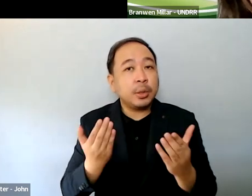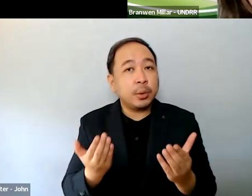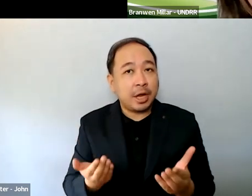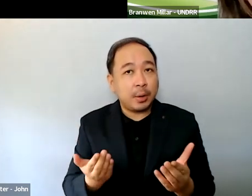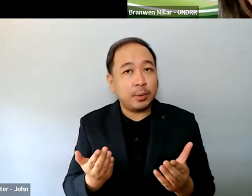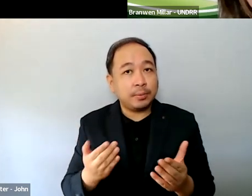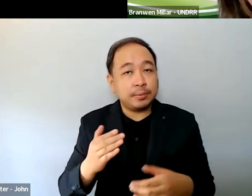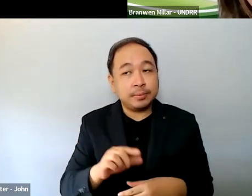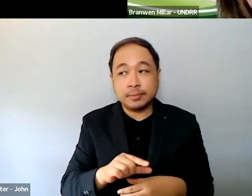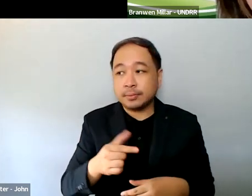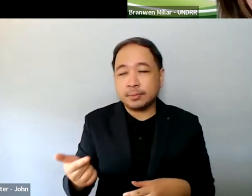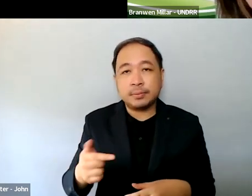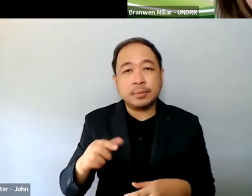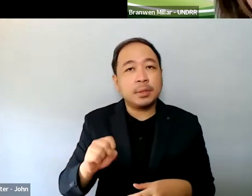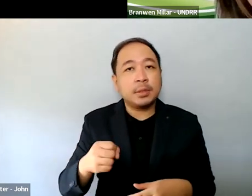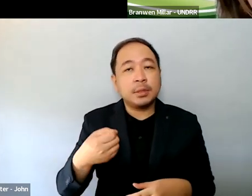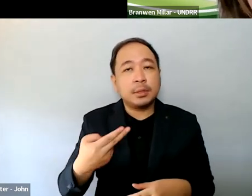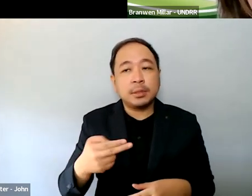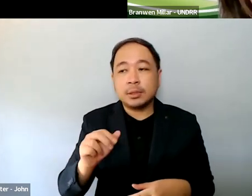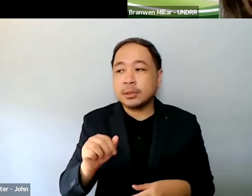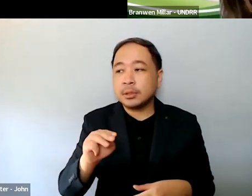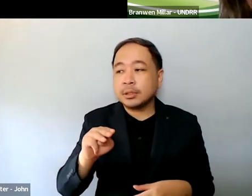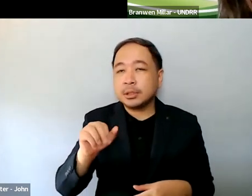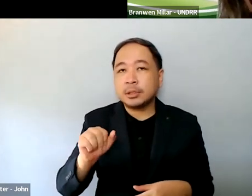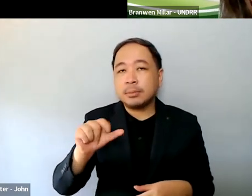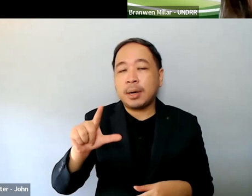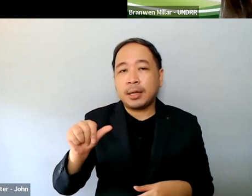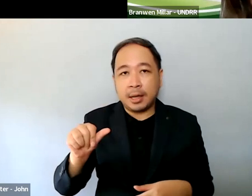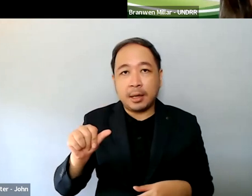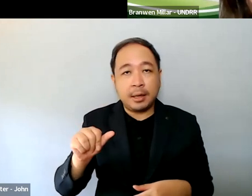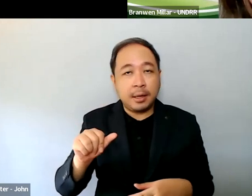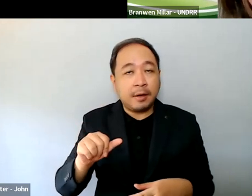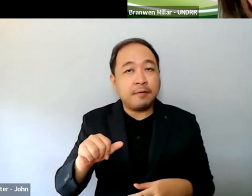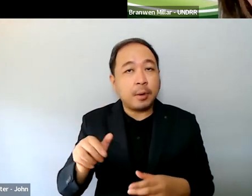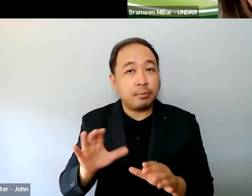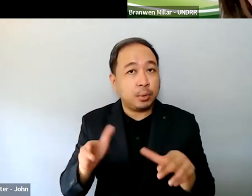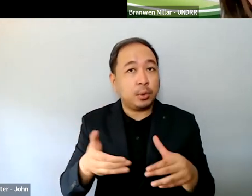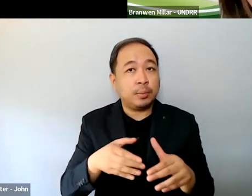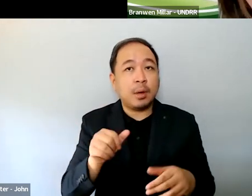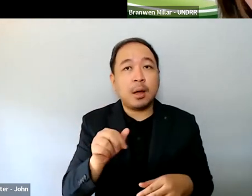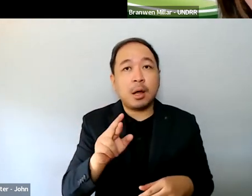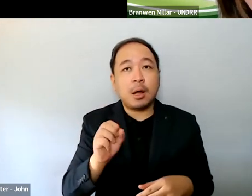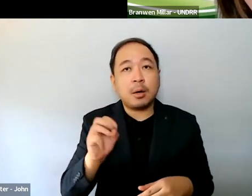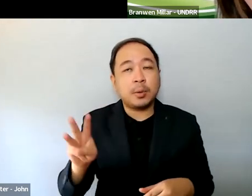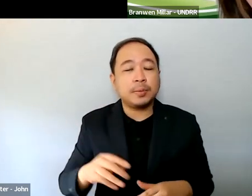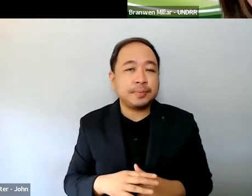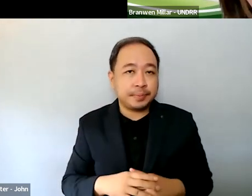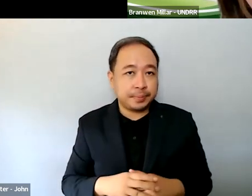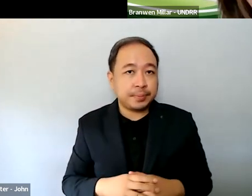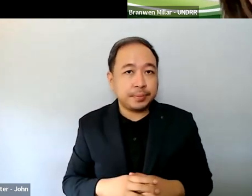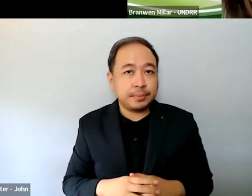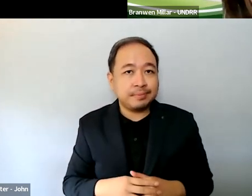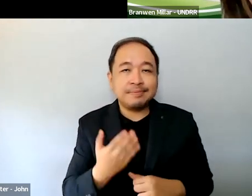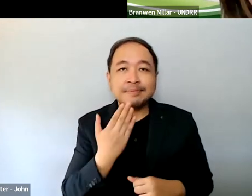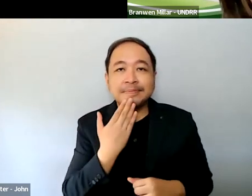to Shamala Chandrasekaran from Arrow. Shamala, the floor is yours. Thank you, Madam Moderator. I'm